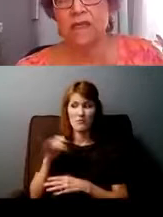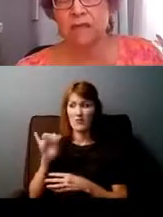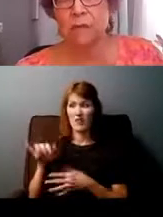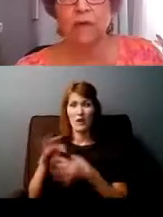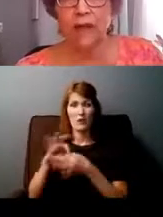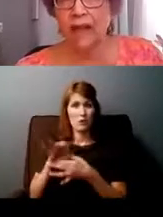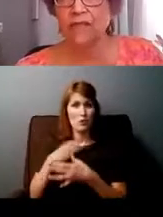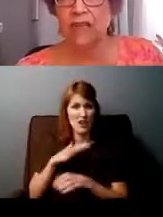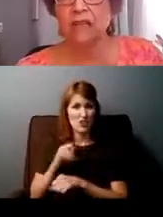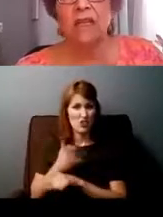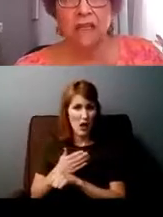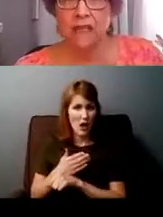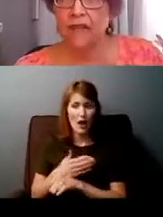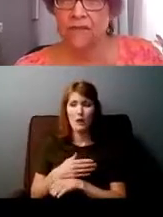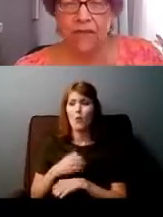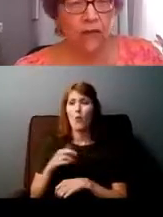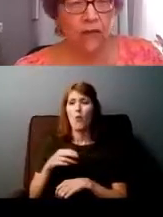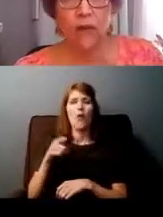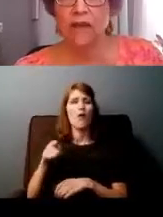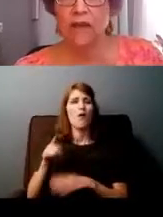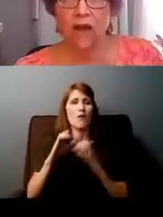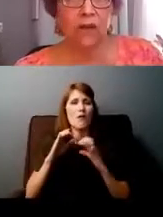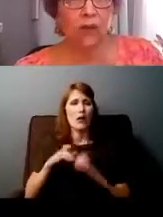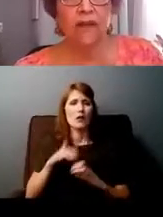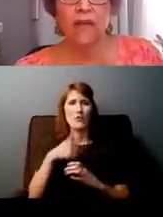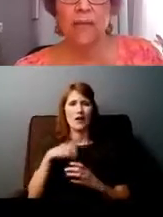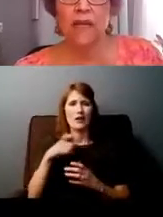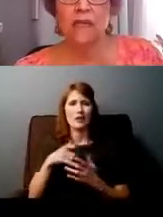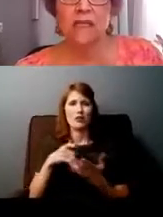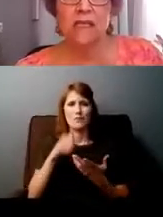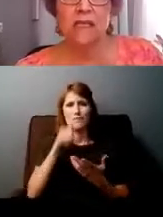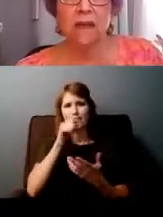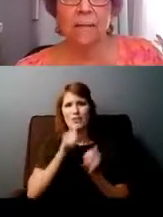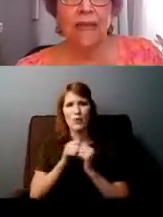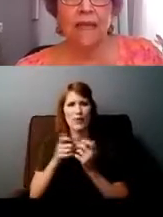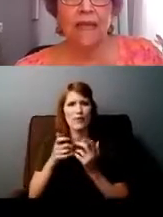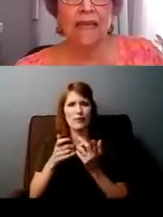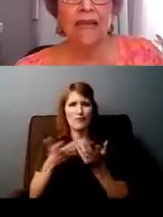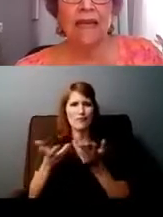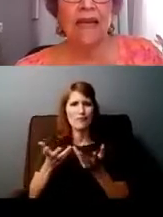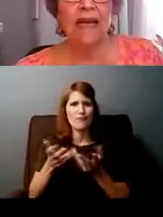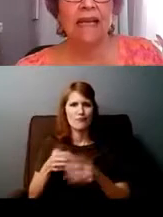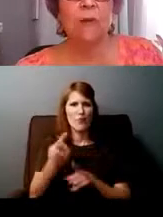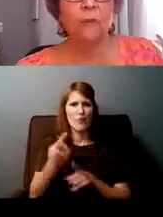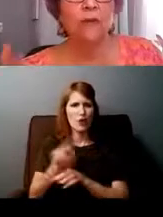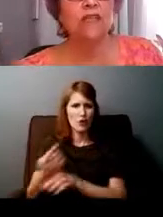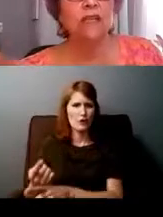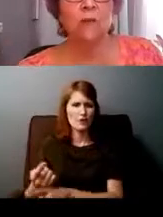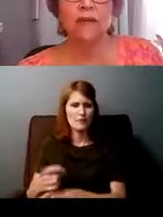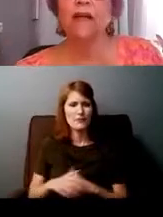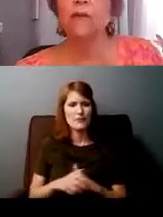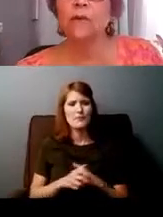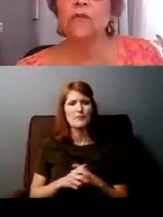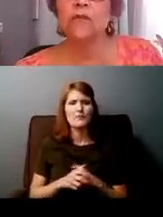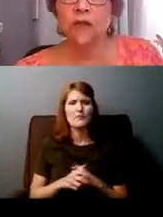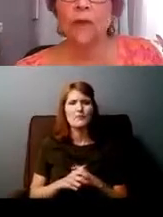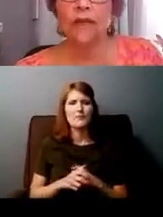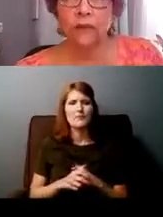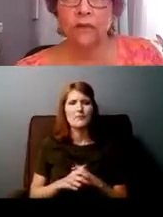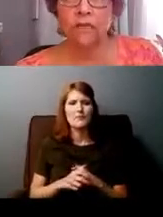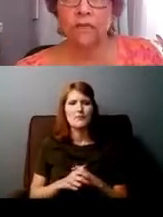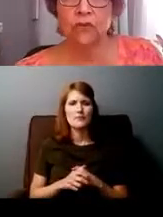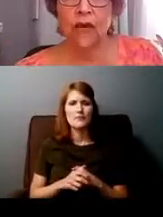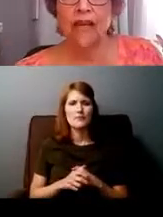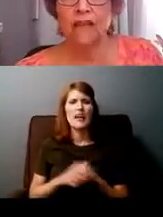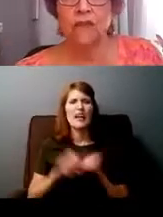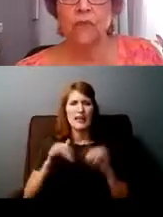it a customer that I have to kind of deal with on a regular basis? Can I appreciate what that other person's going